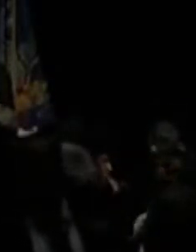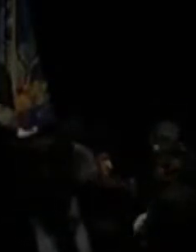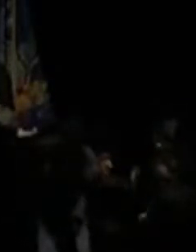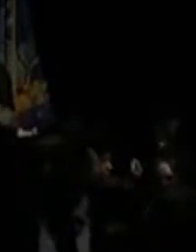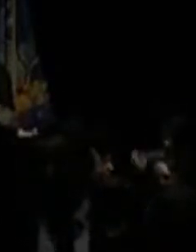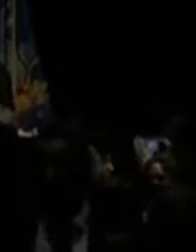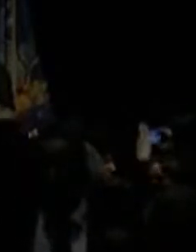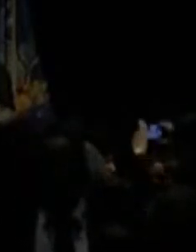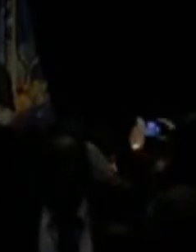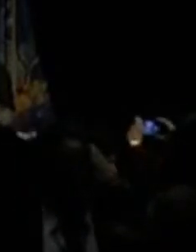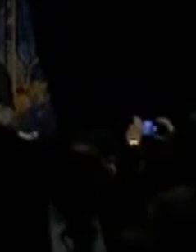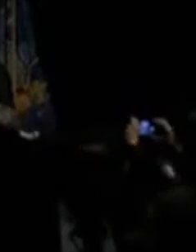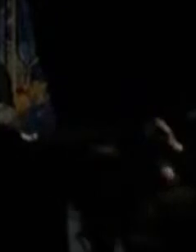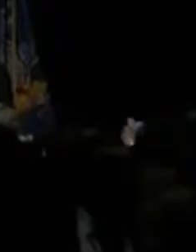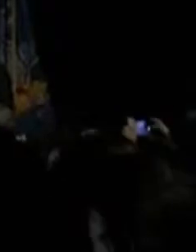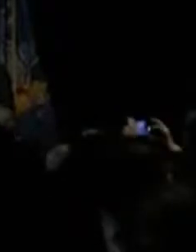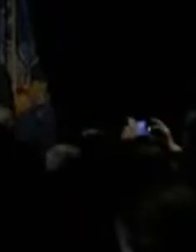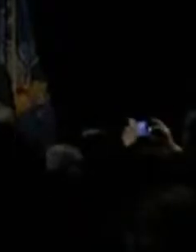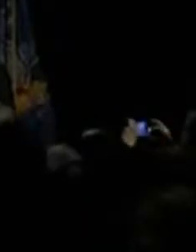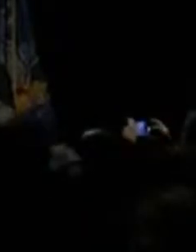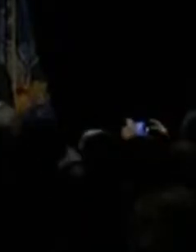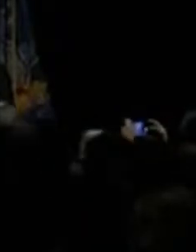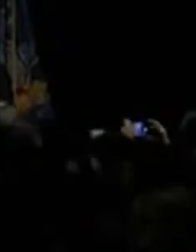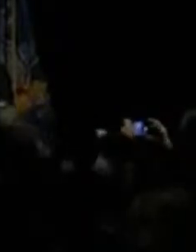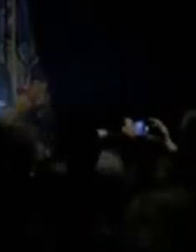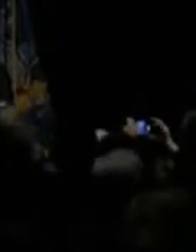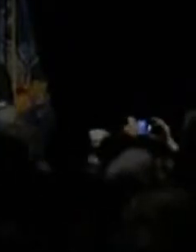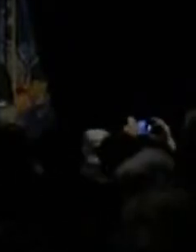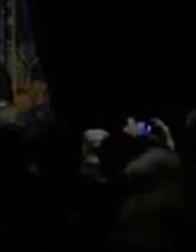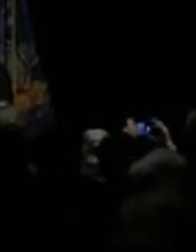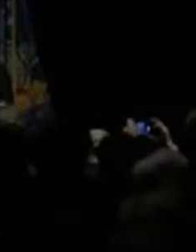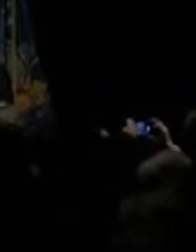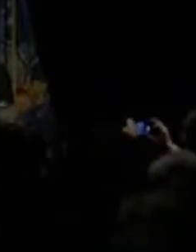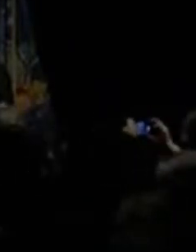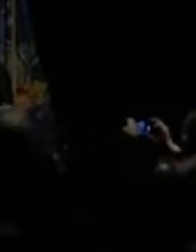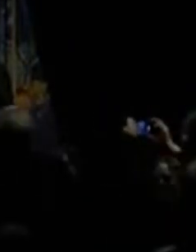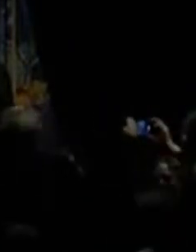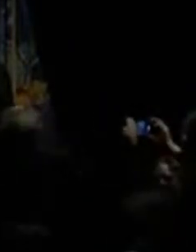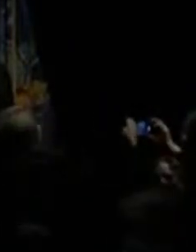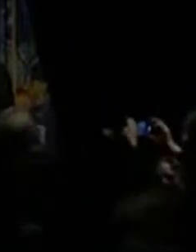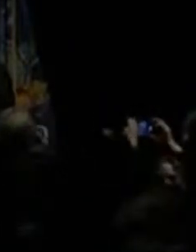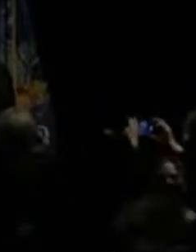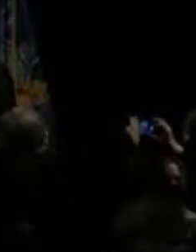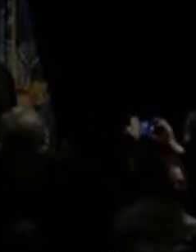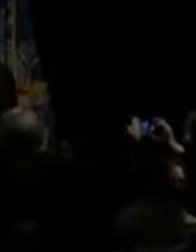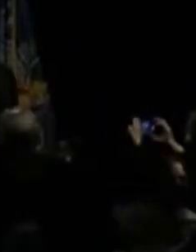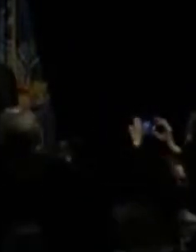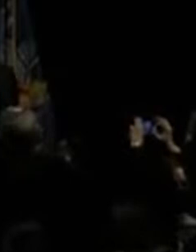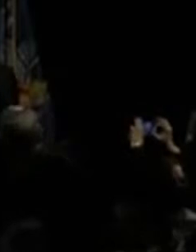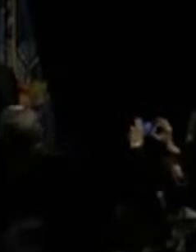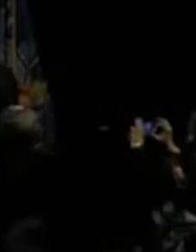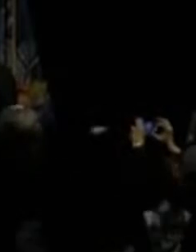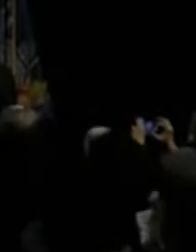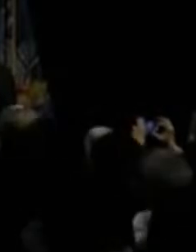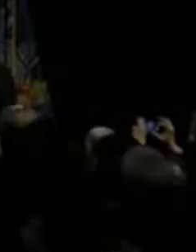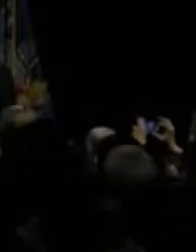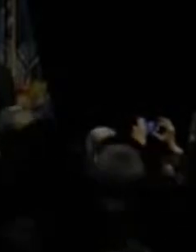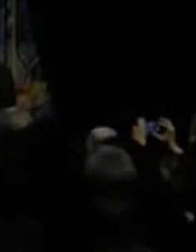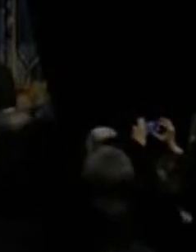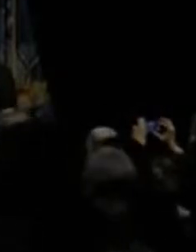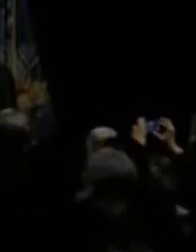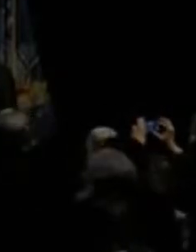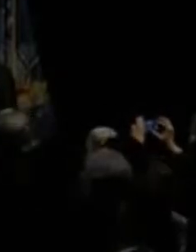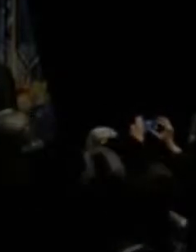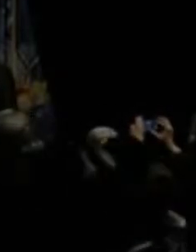York. Welcome to New York. It's been waiting for you. Welcome to New York. Welcome to